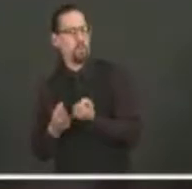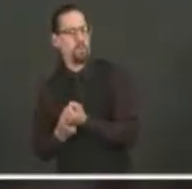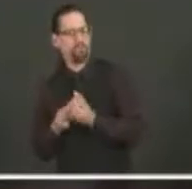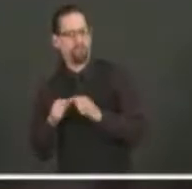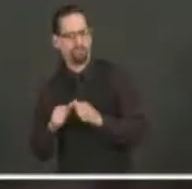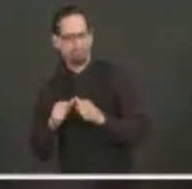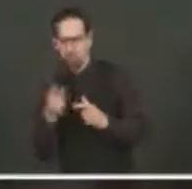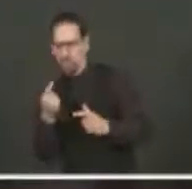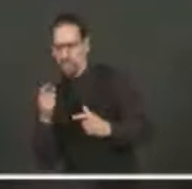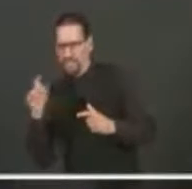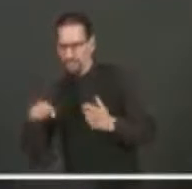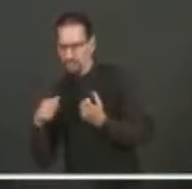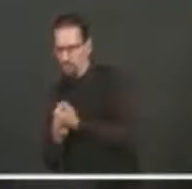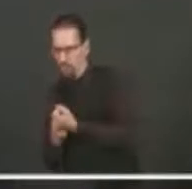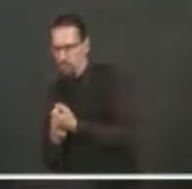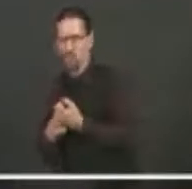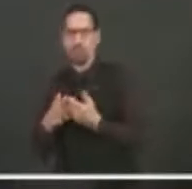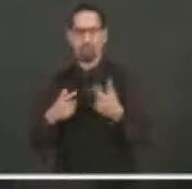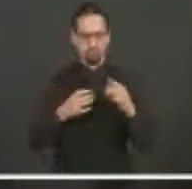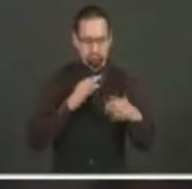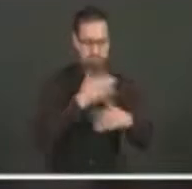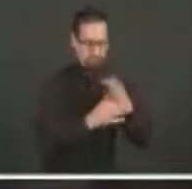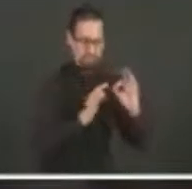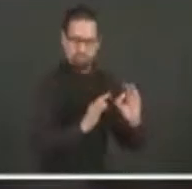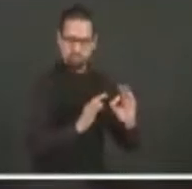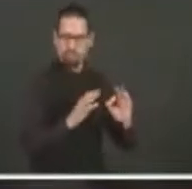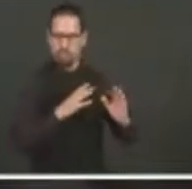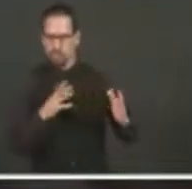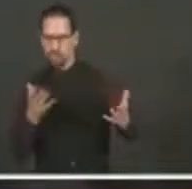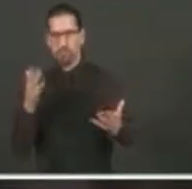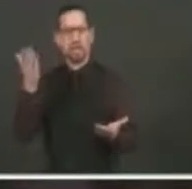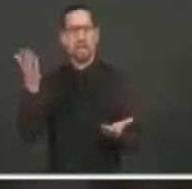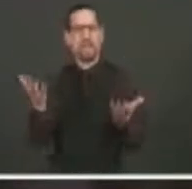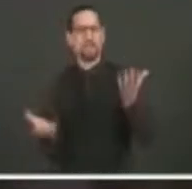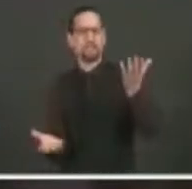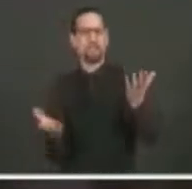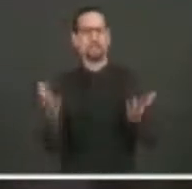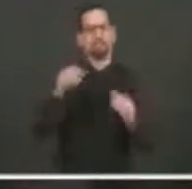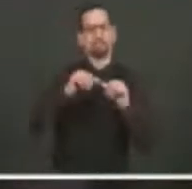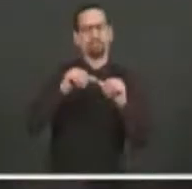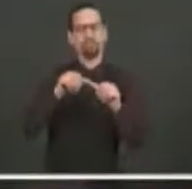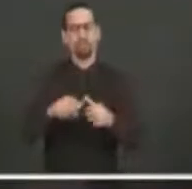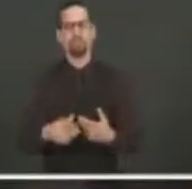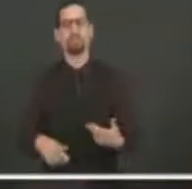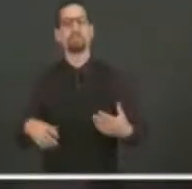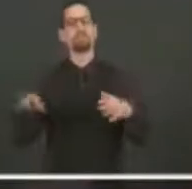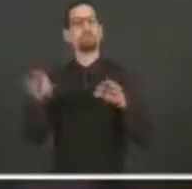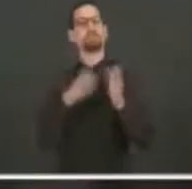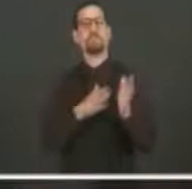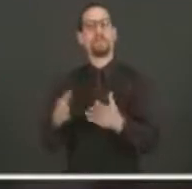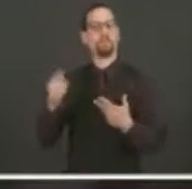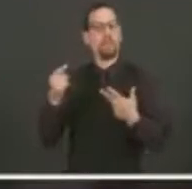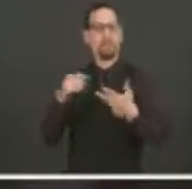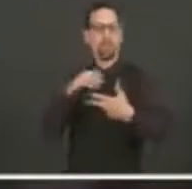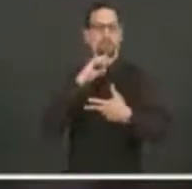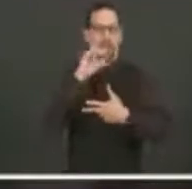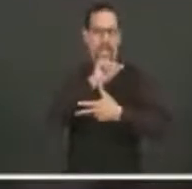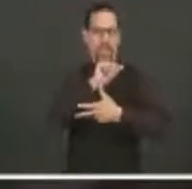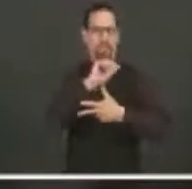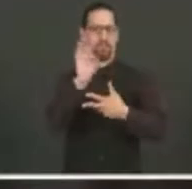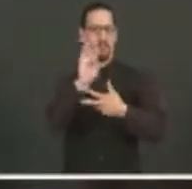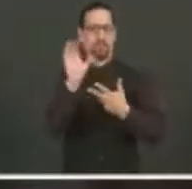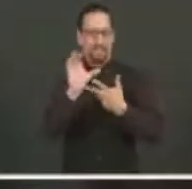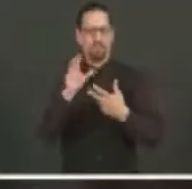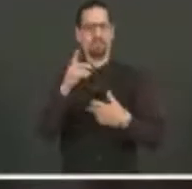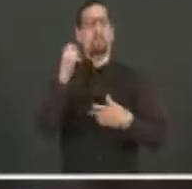make sure that everybody knows that these plans will be public on the website July 31st. The governor talked about transparency. We